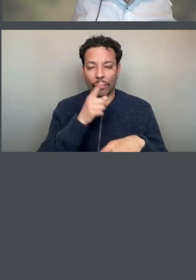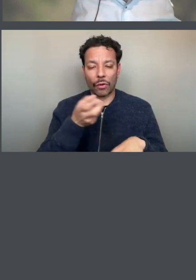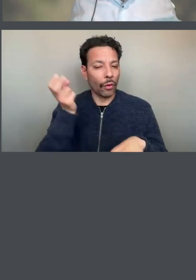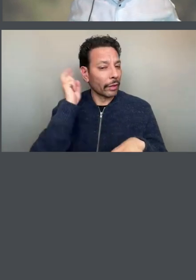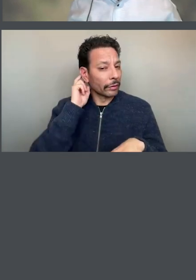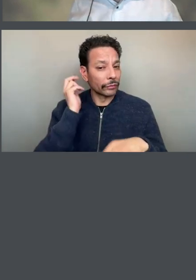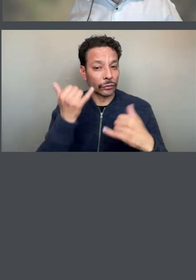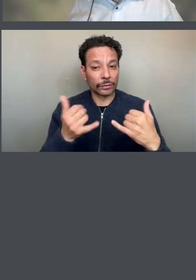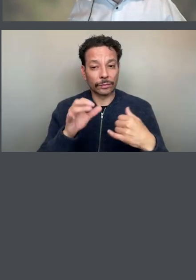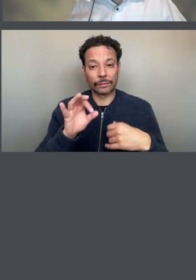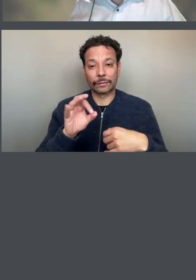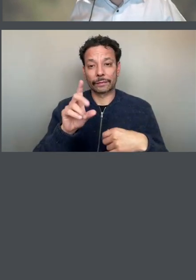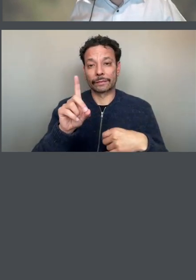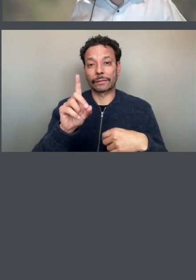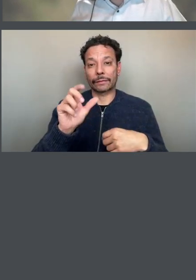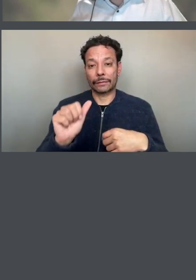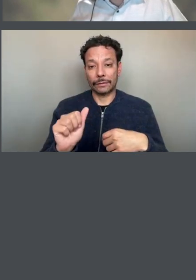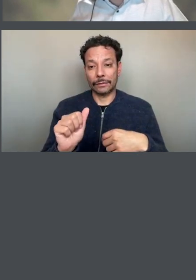current FDA